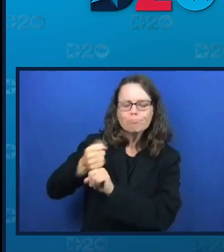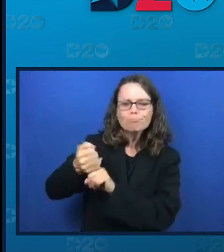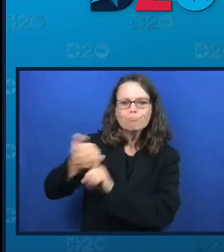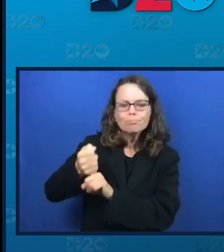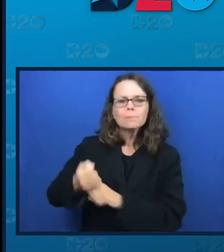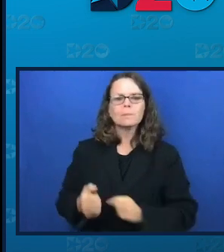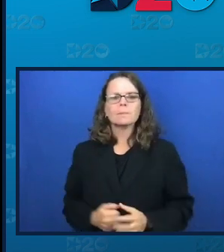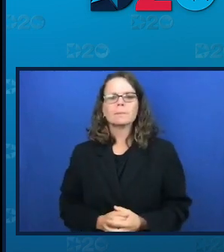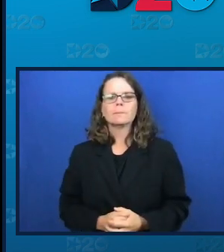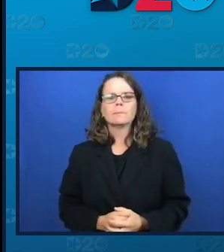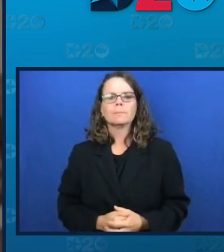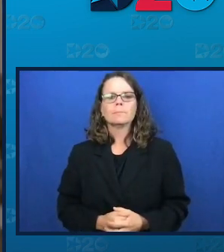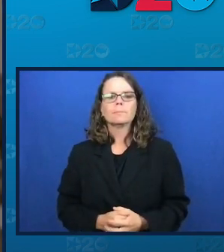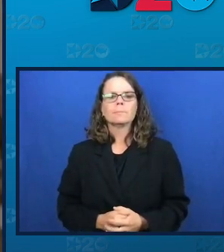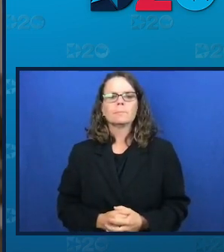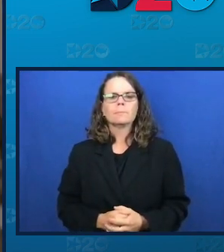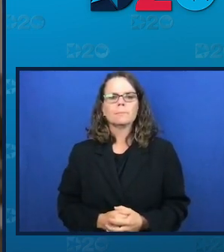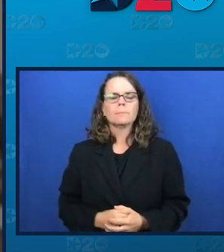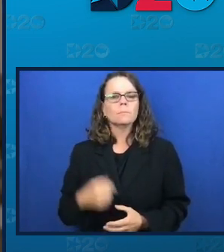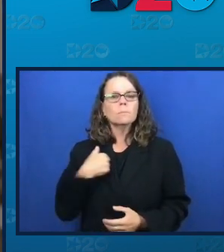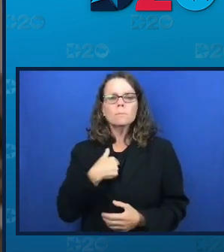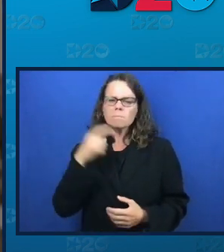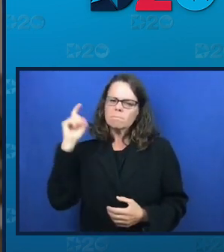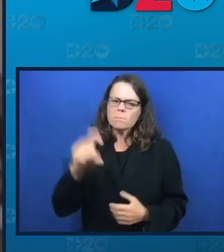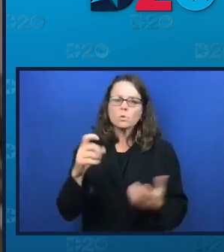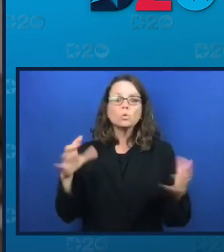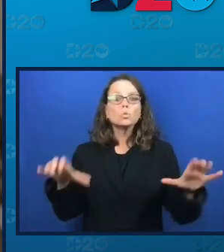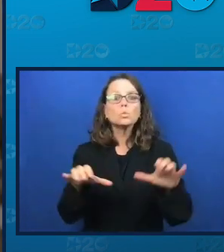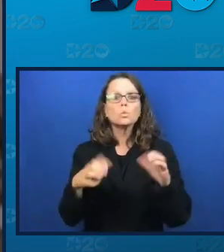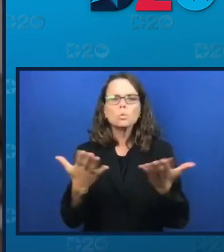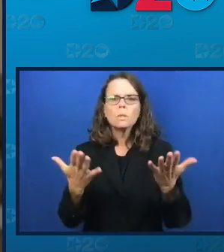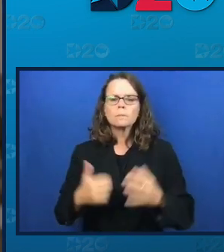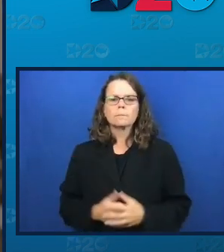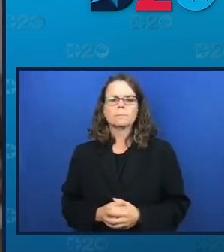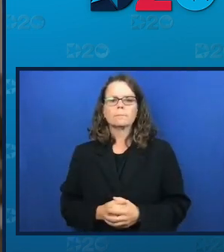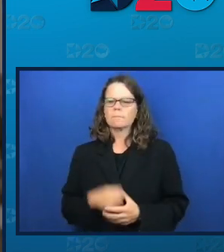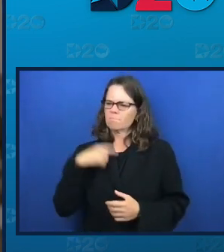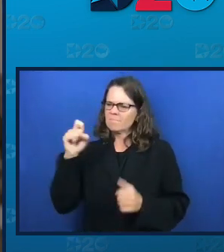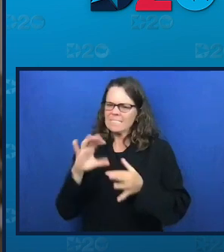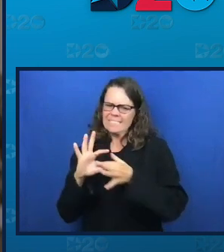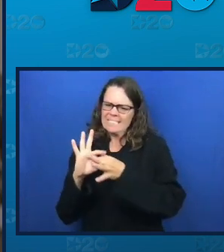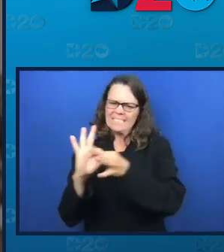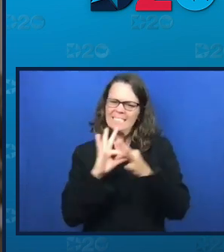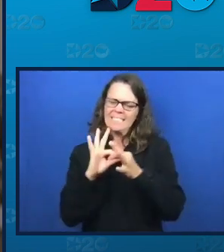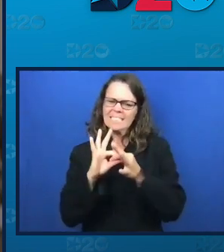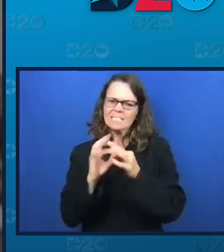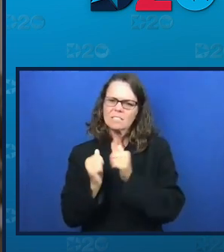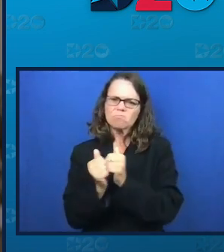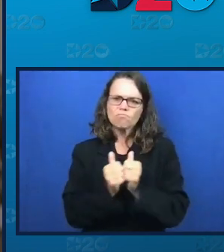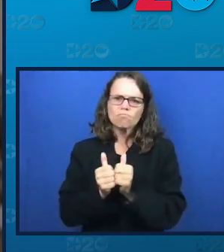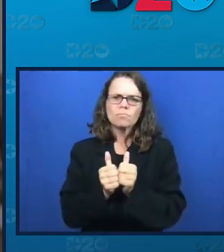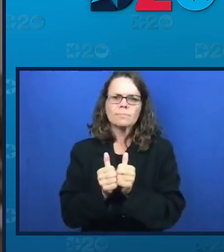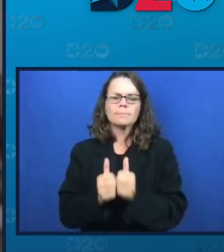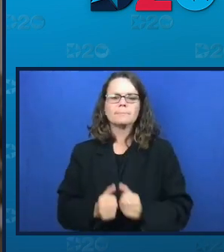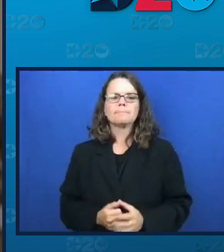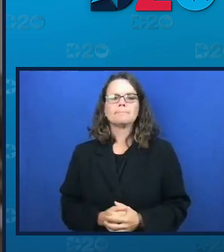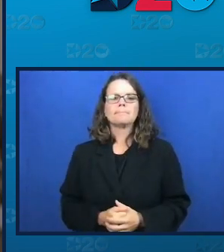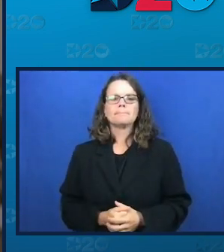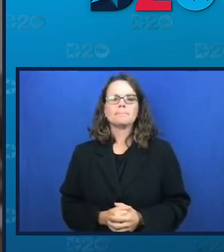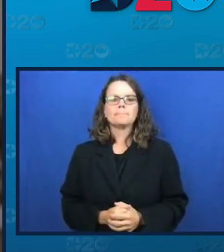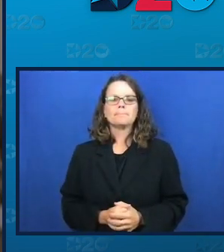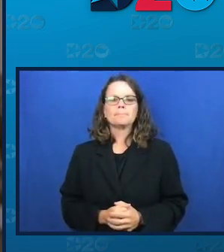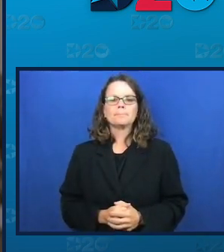end we seek. Someone who has navigated thorny issues of policy, not by